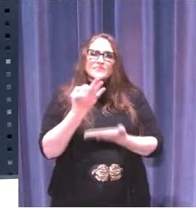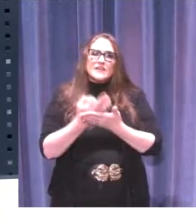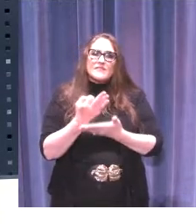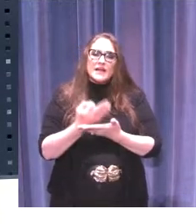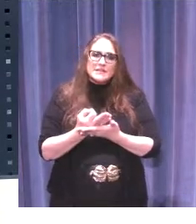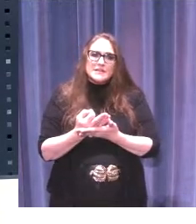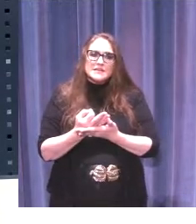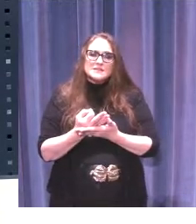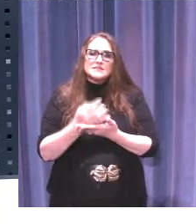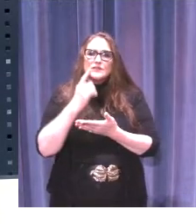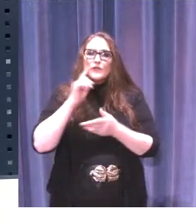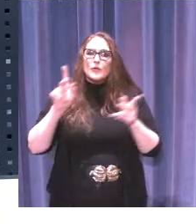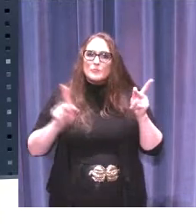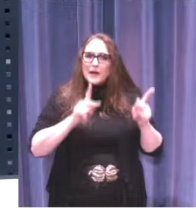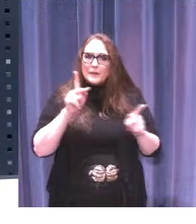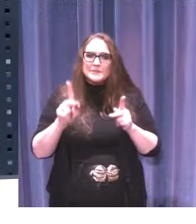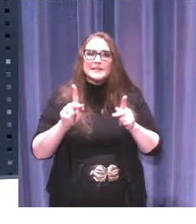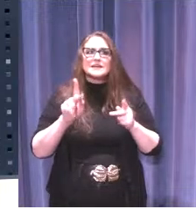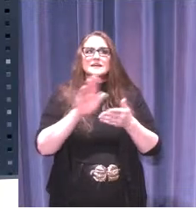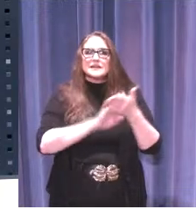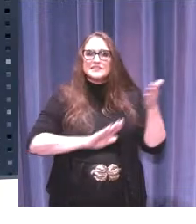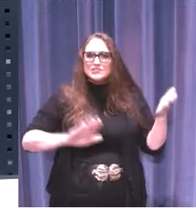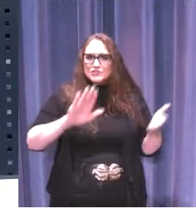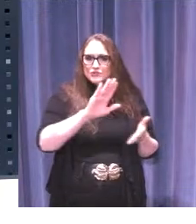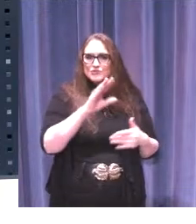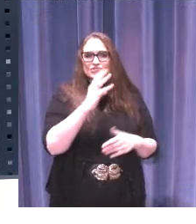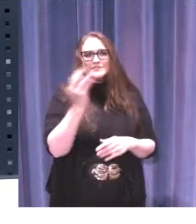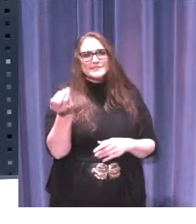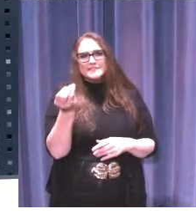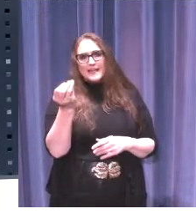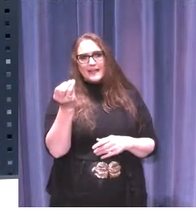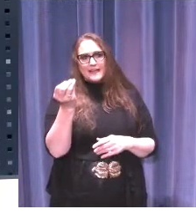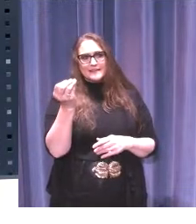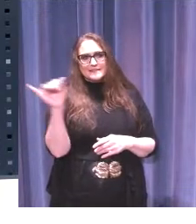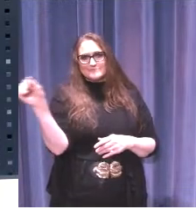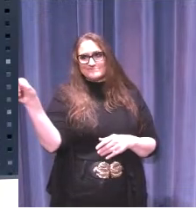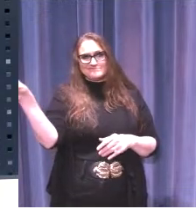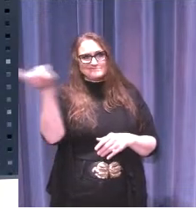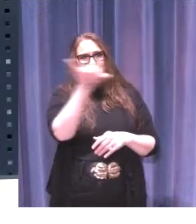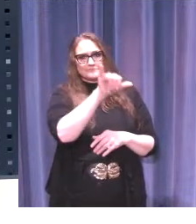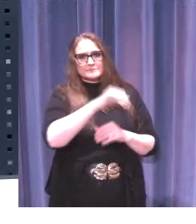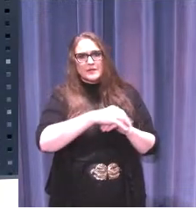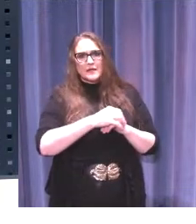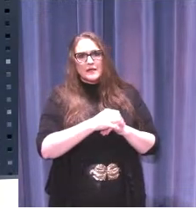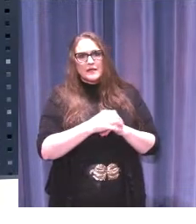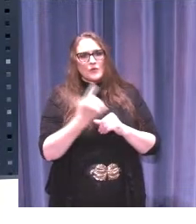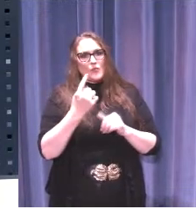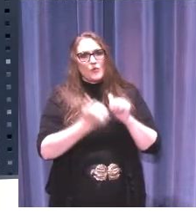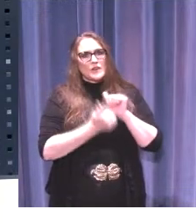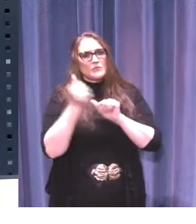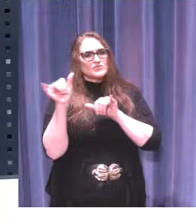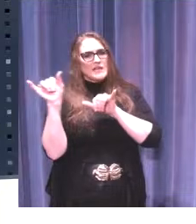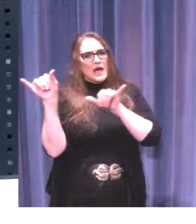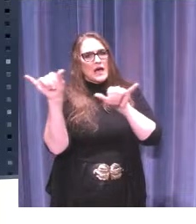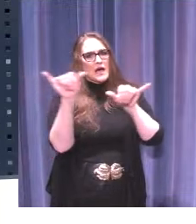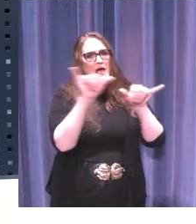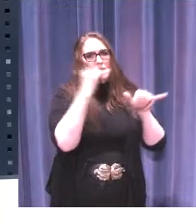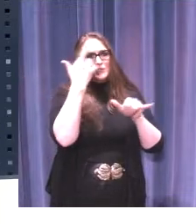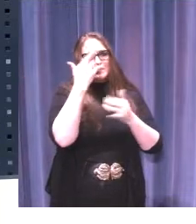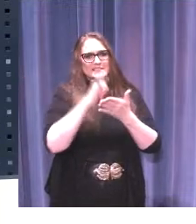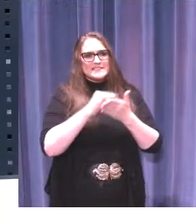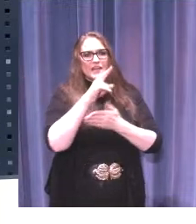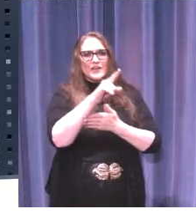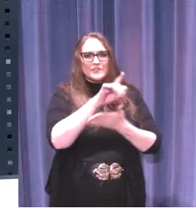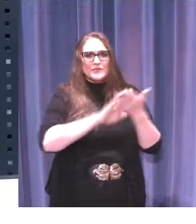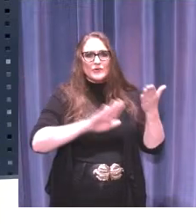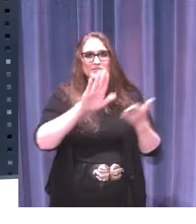finances for public institutions and alike are one of the most common reasons why those